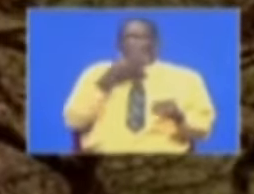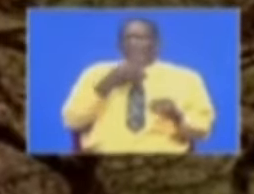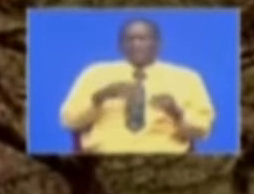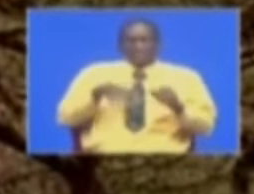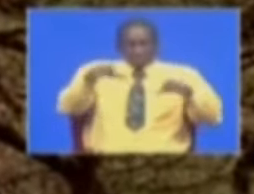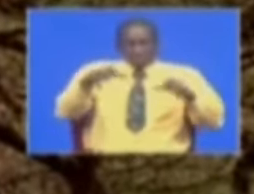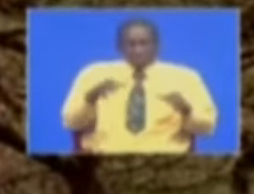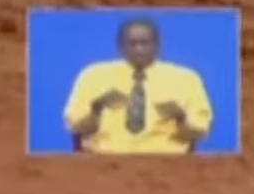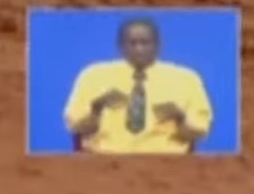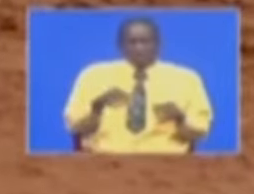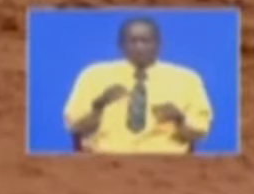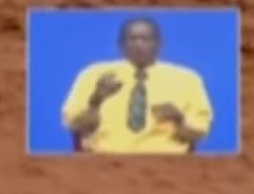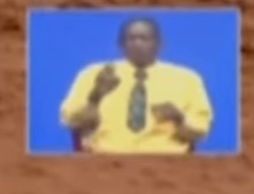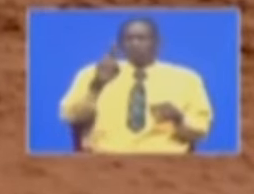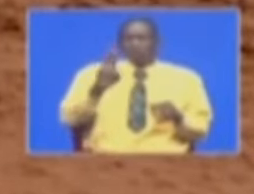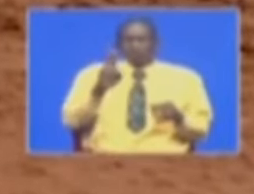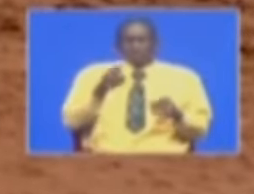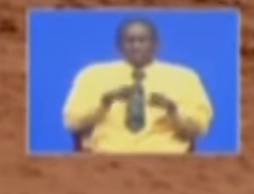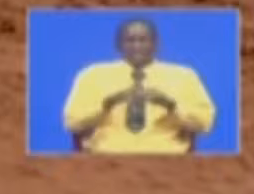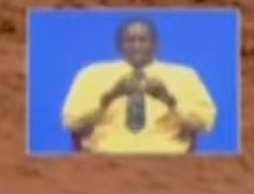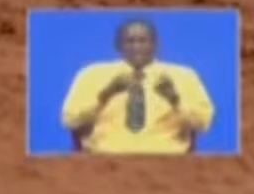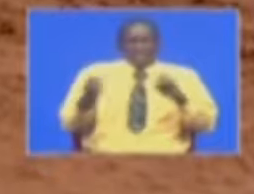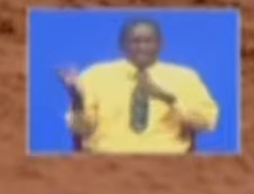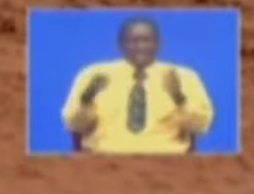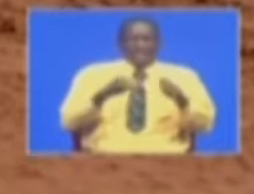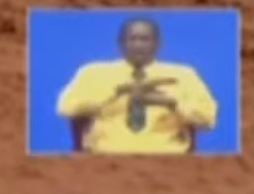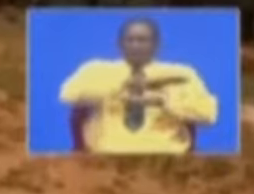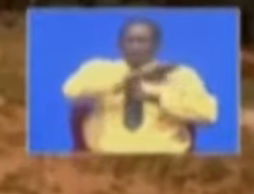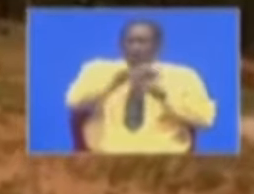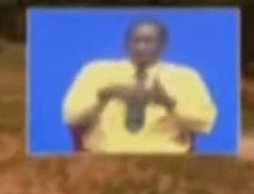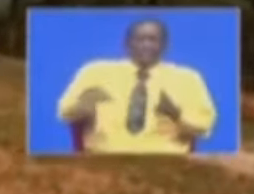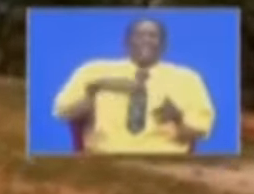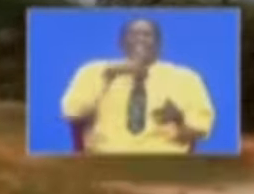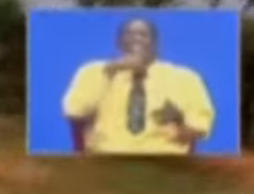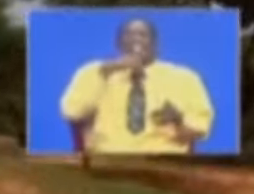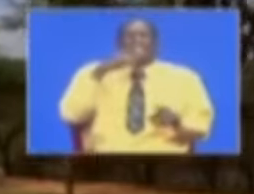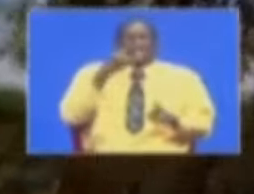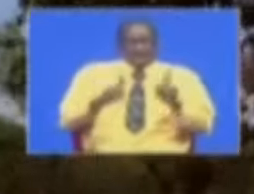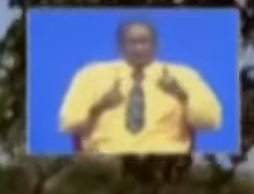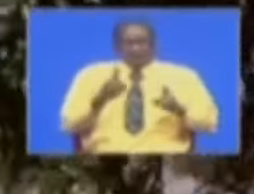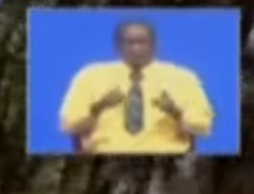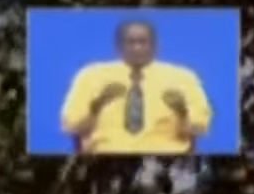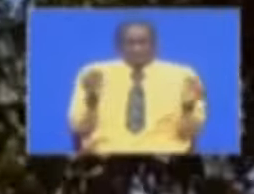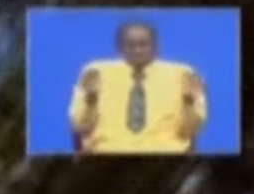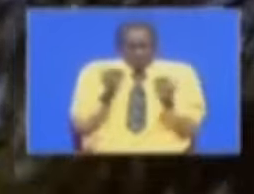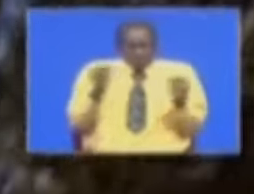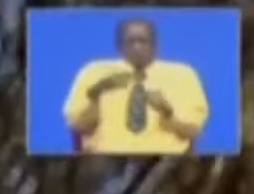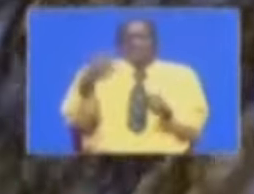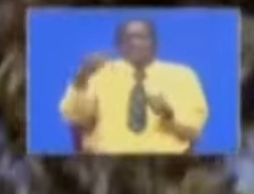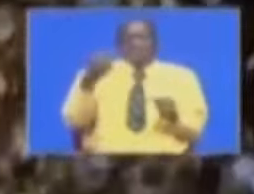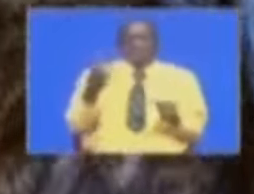of fresh air. When all surrounding areas are dry and hot, it is cool and green here.